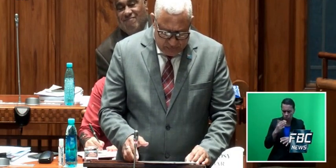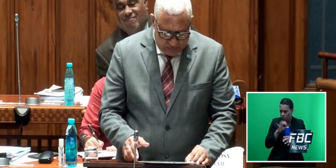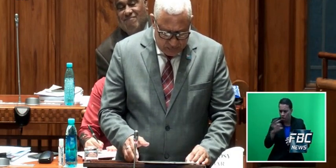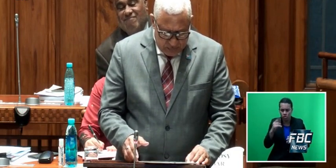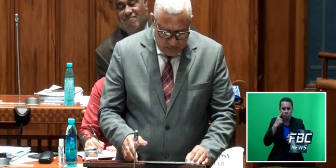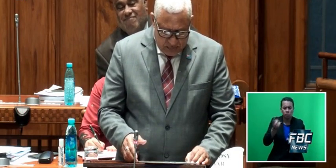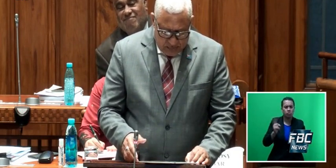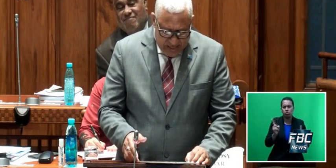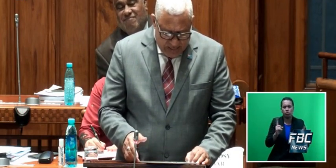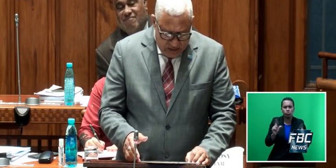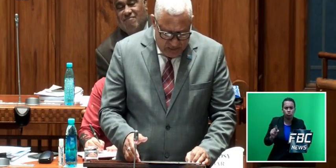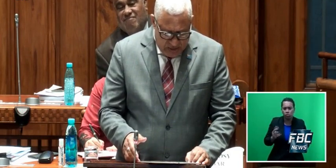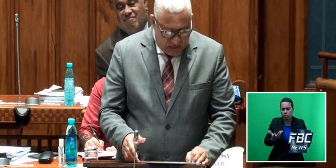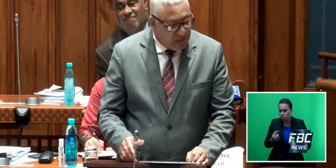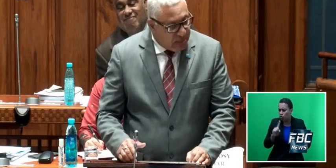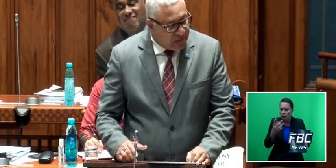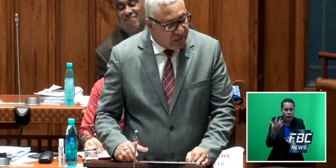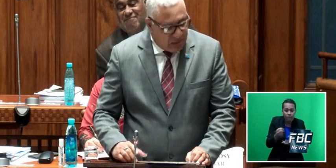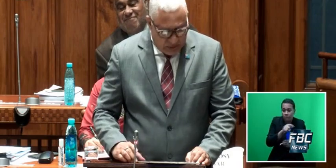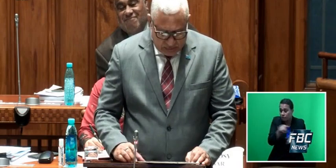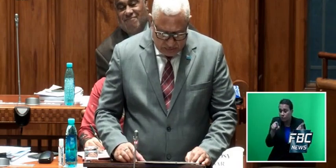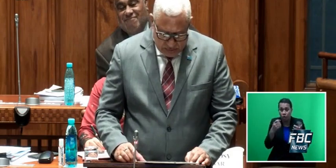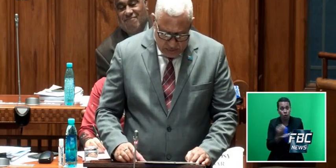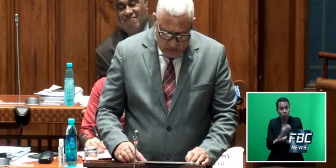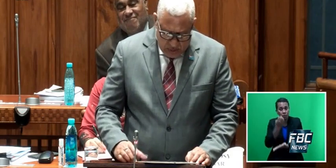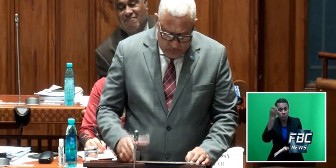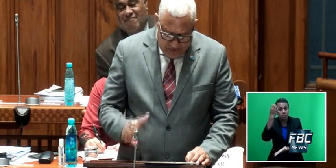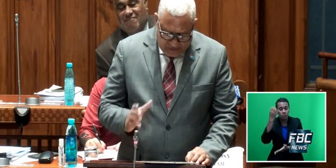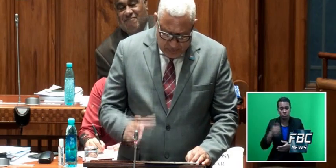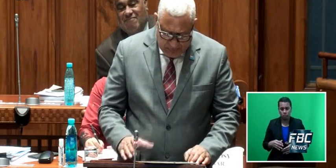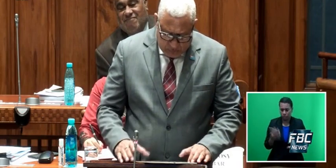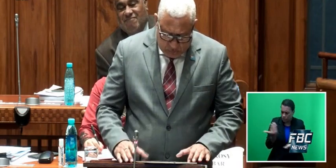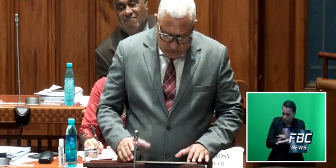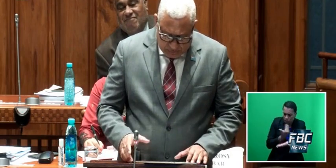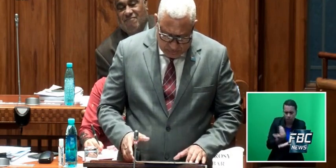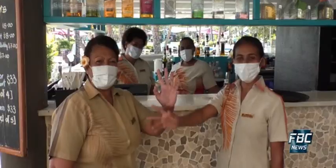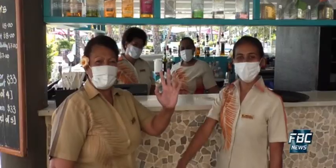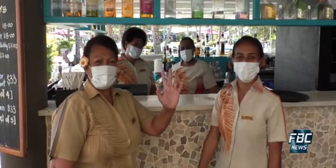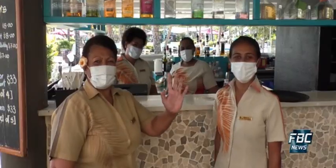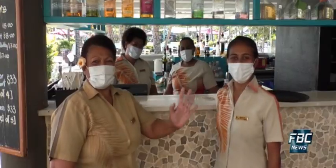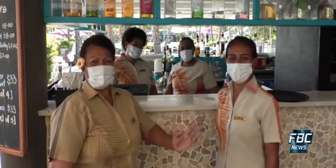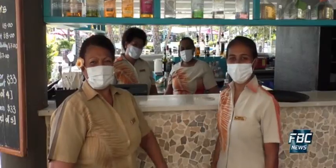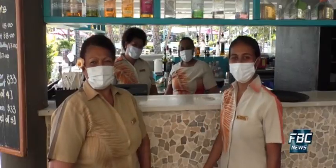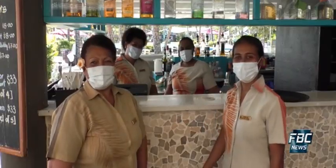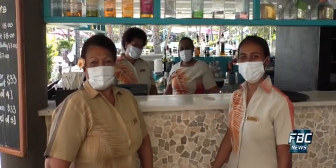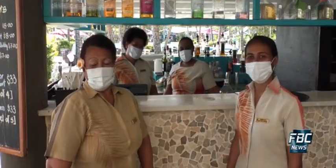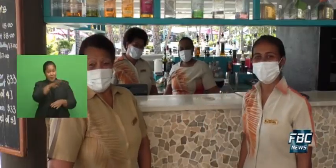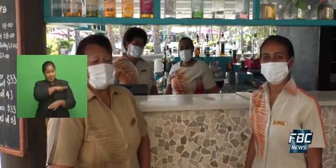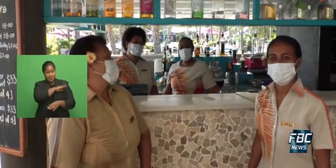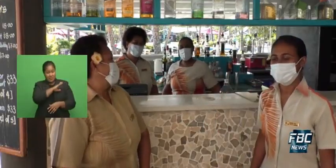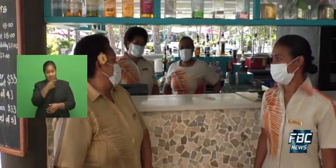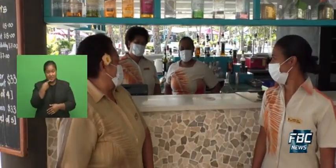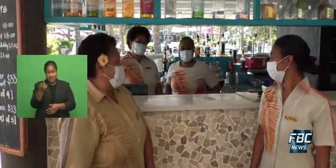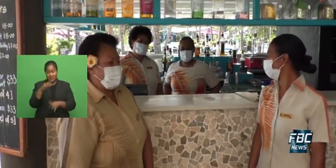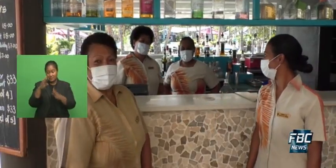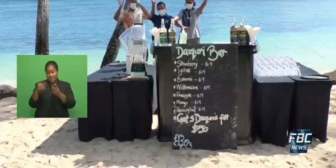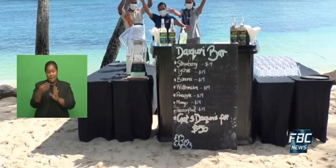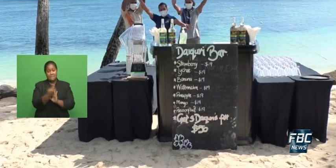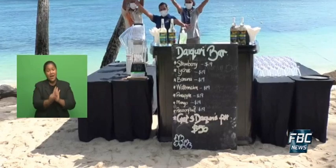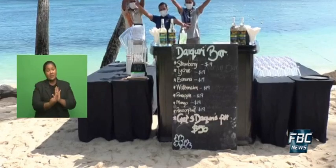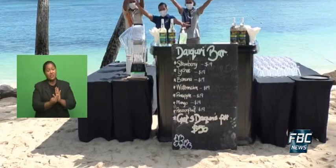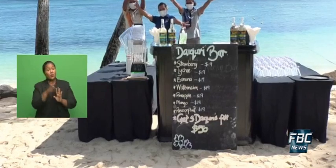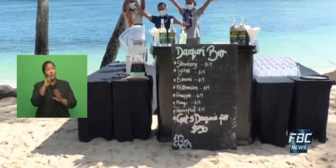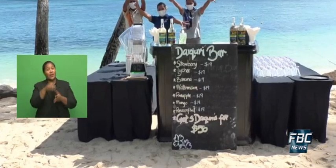save by any means necessary. We have people to serve. The Prime Minister says the stimulus budget will help